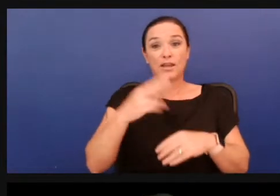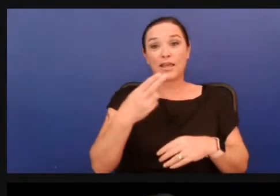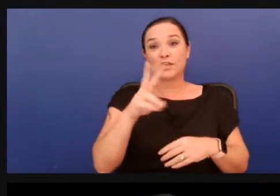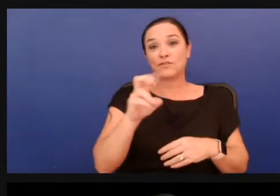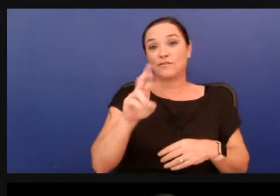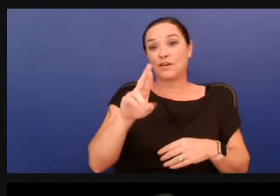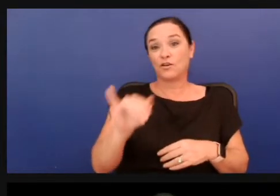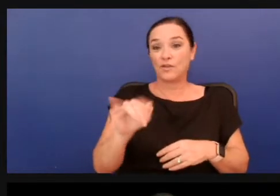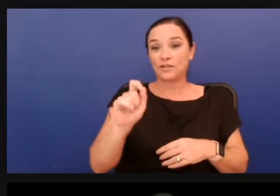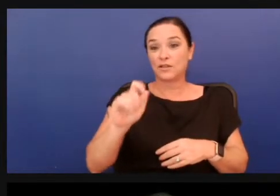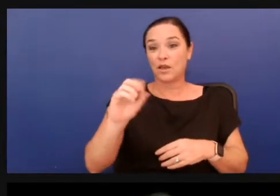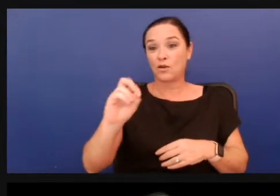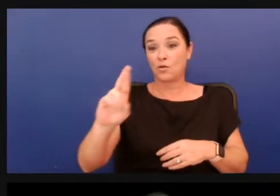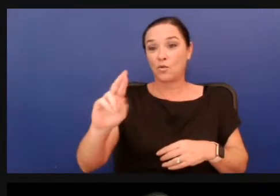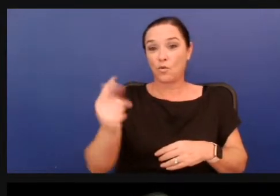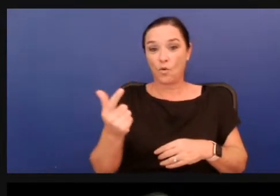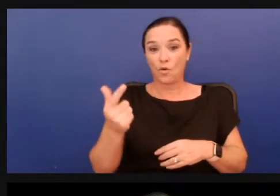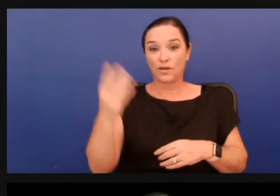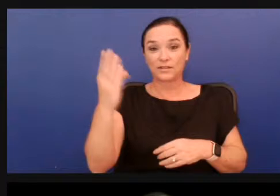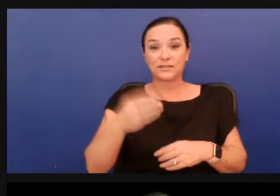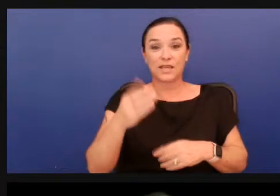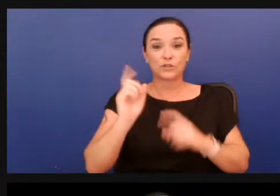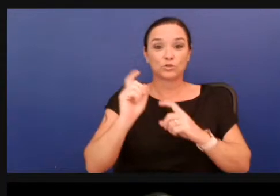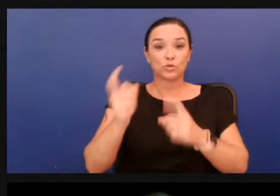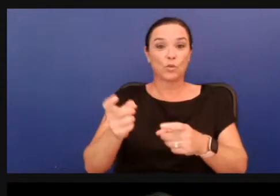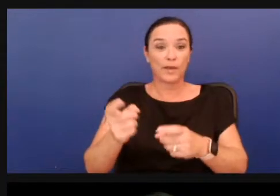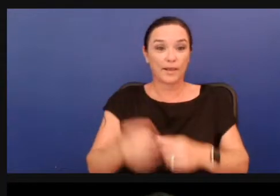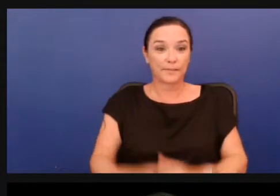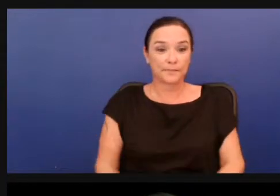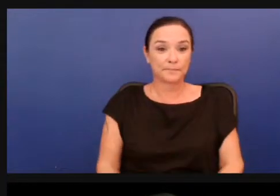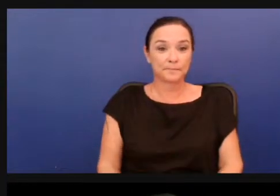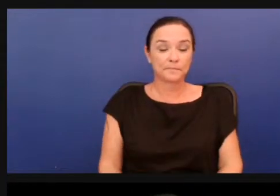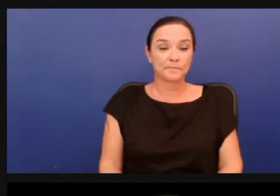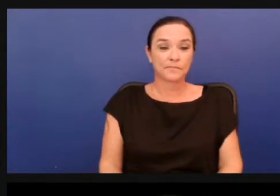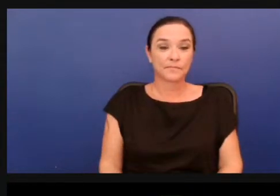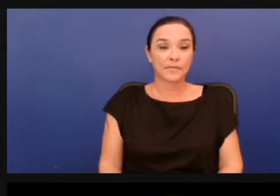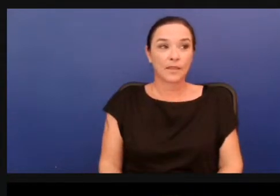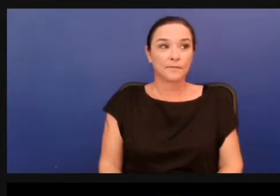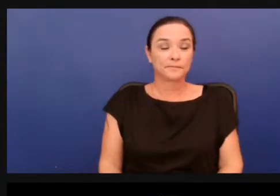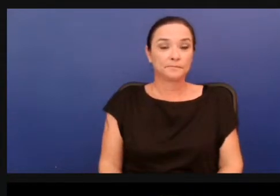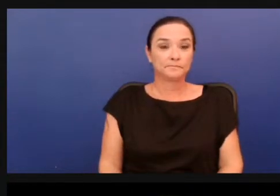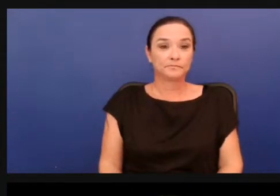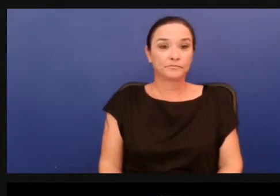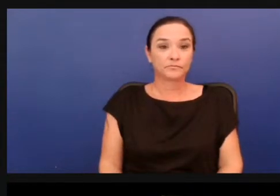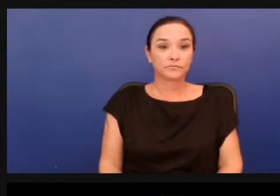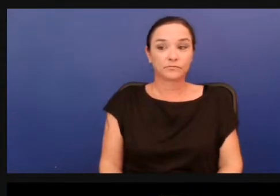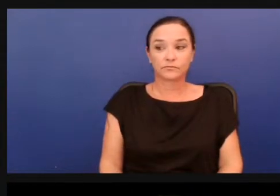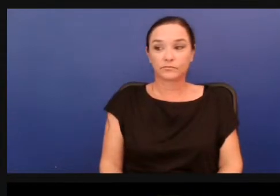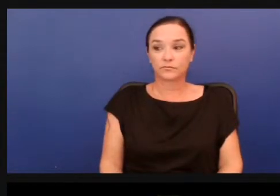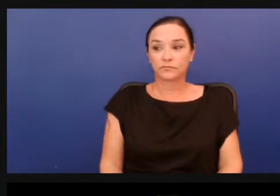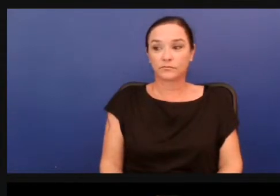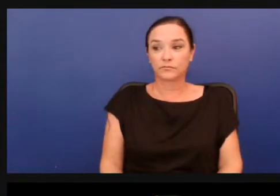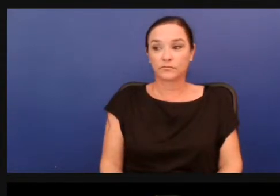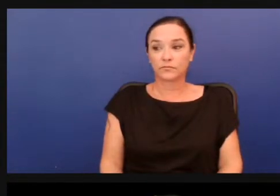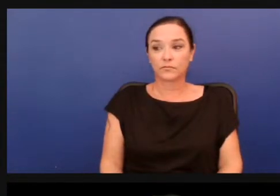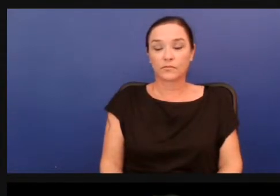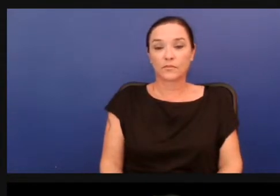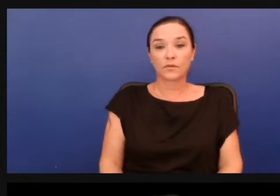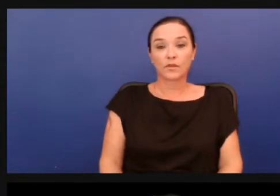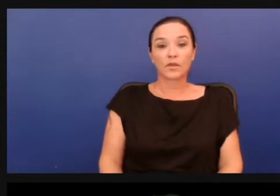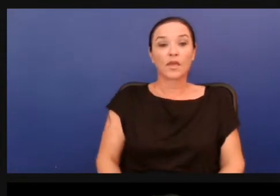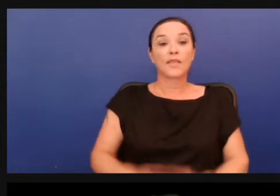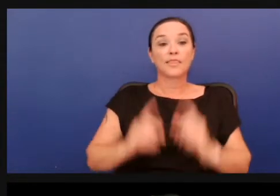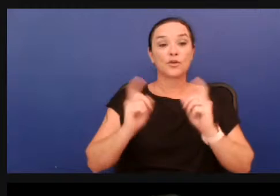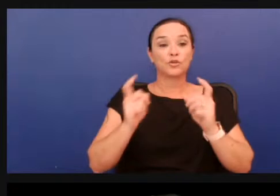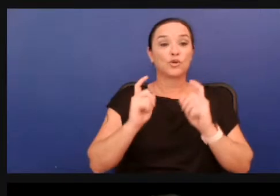hvery.org/donate. And Those donations are tax deductible. We